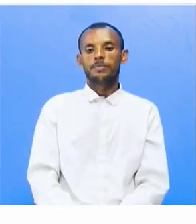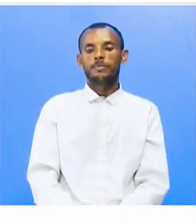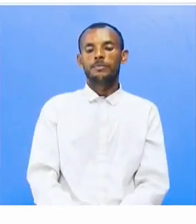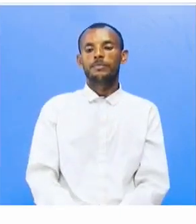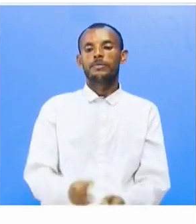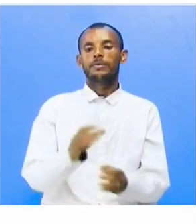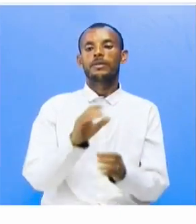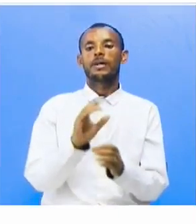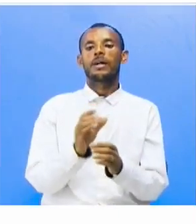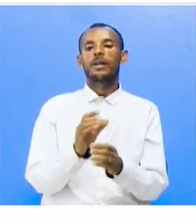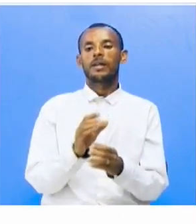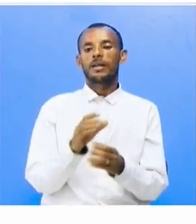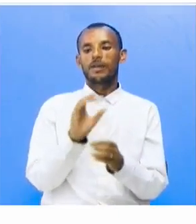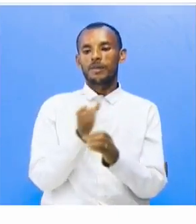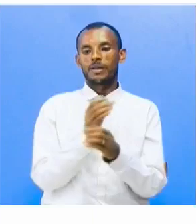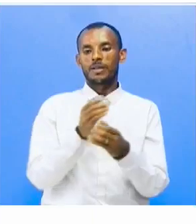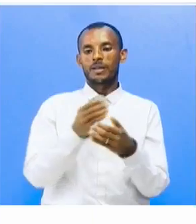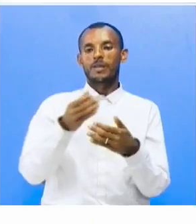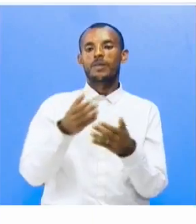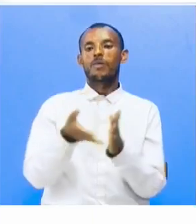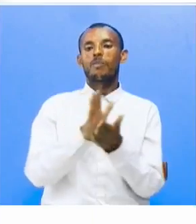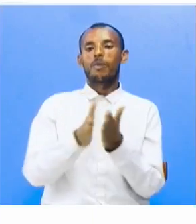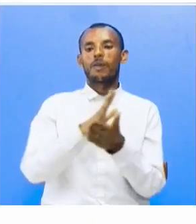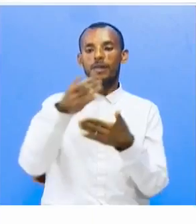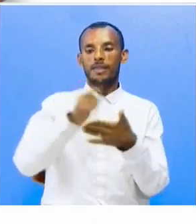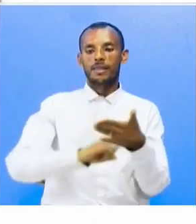Calculate the compound interest